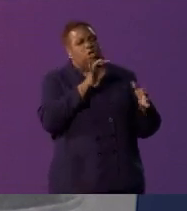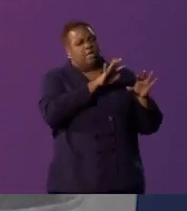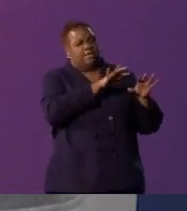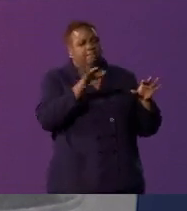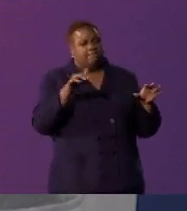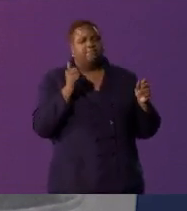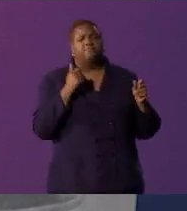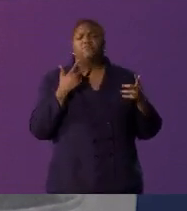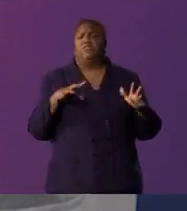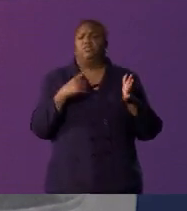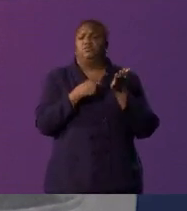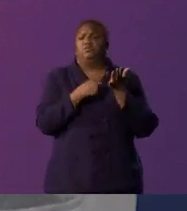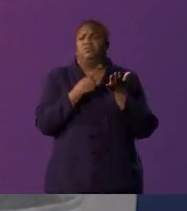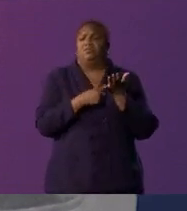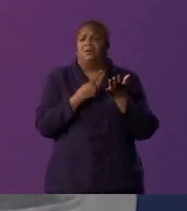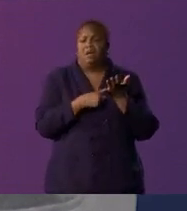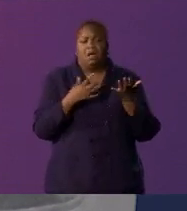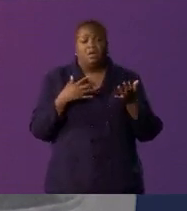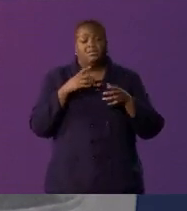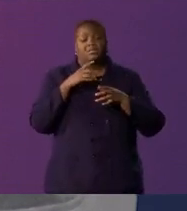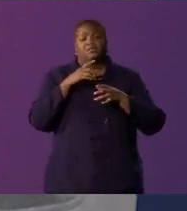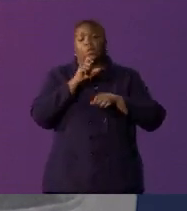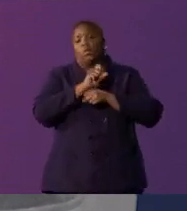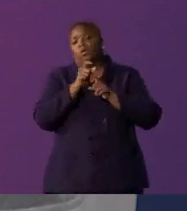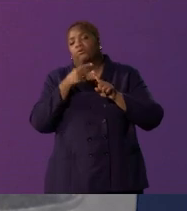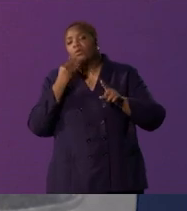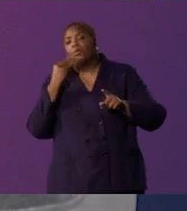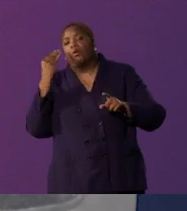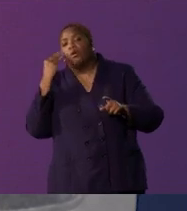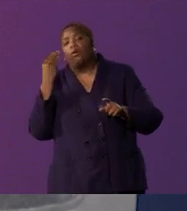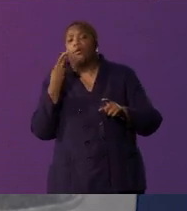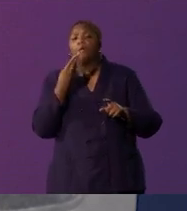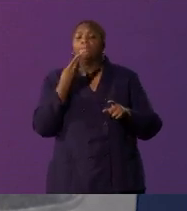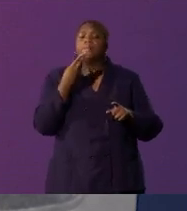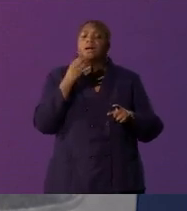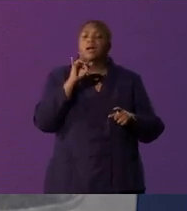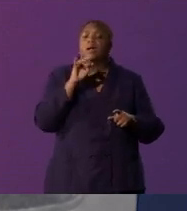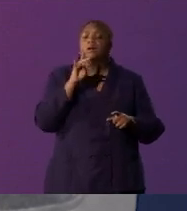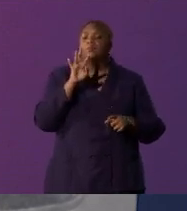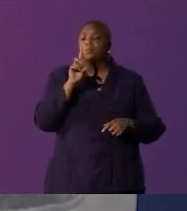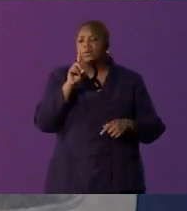about work from home, hybrid work, flexible work,